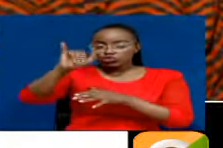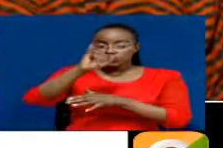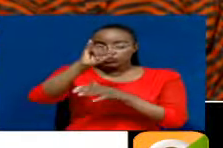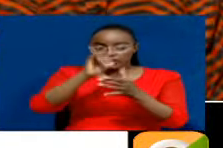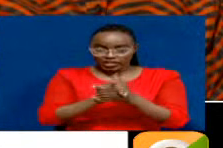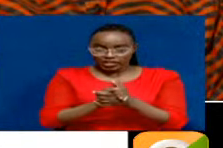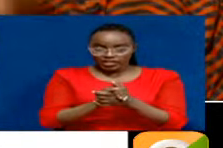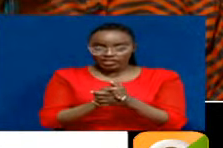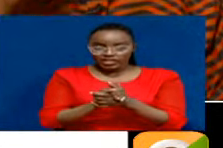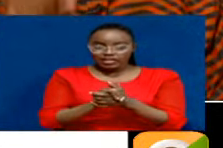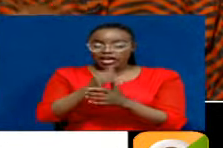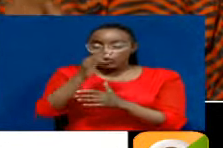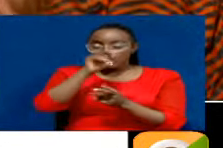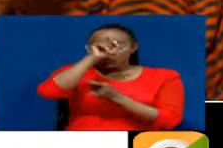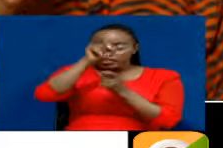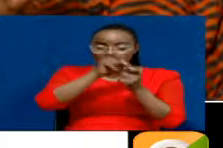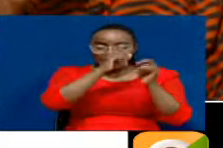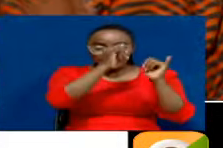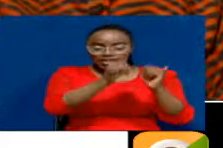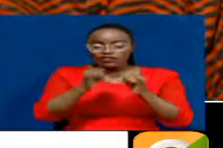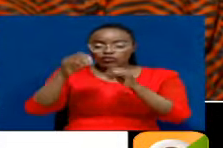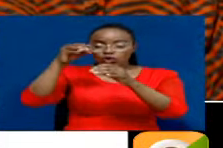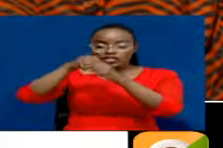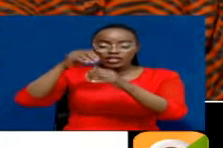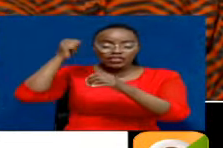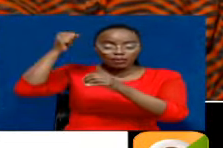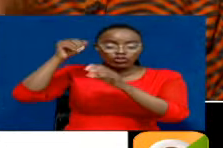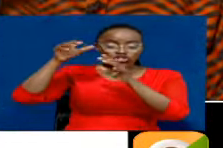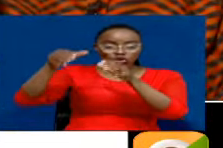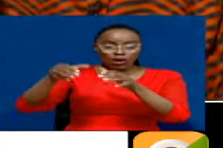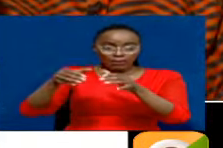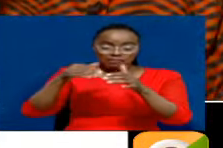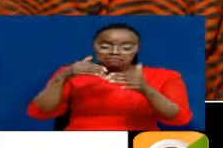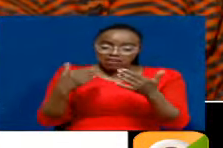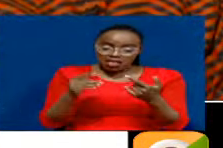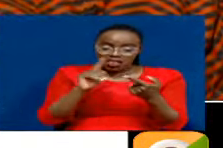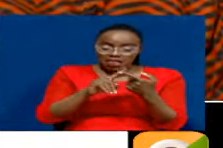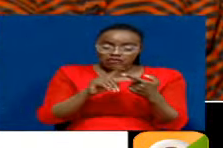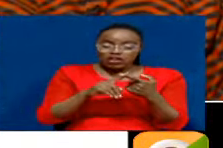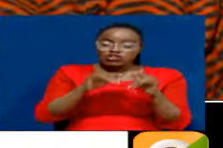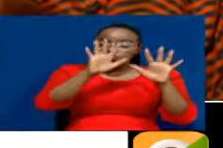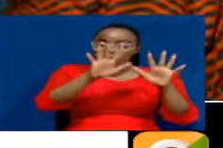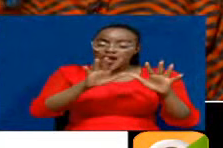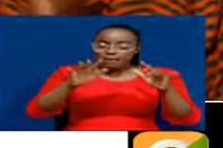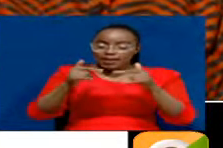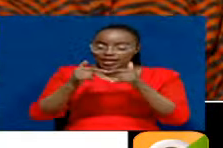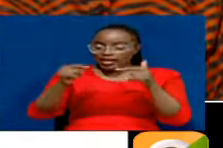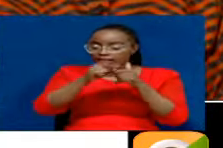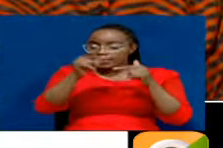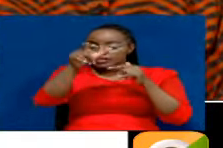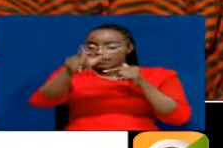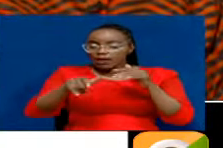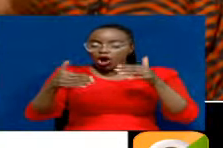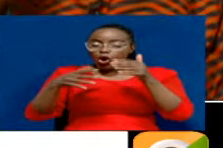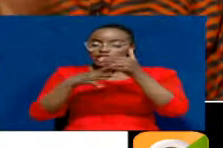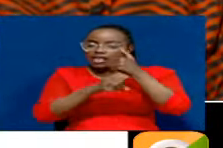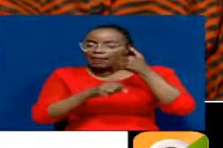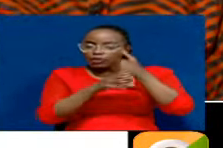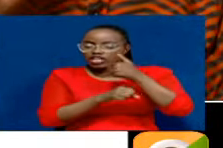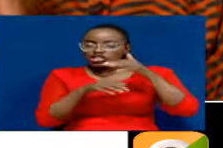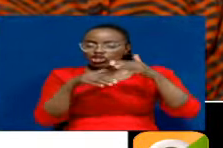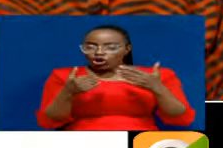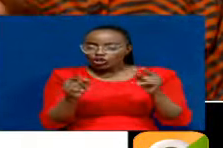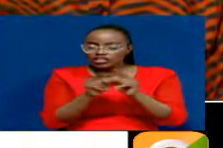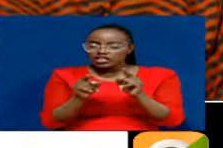Jubilee for certain individuals within the party, either to the campaign or sabotage or